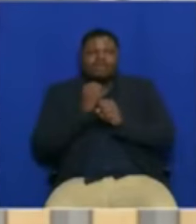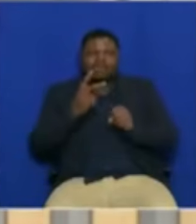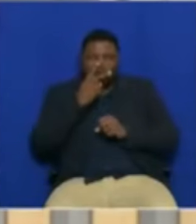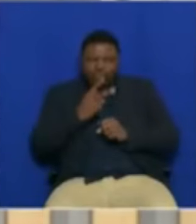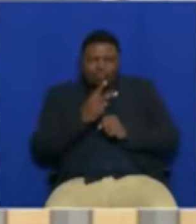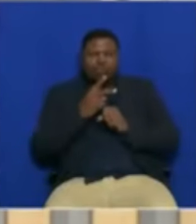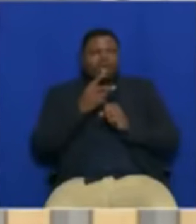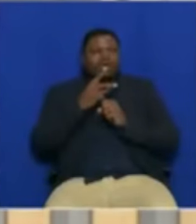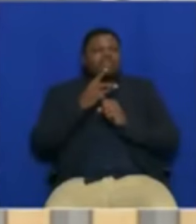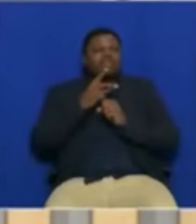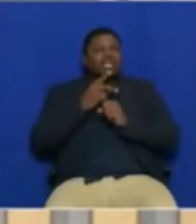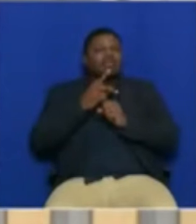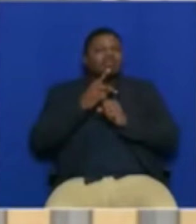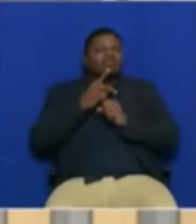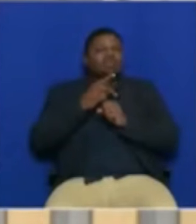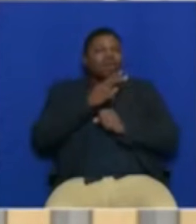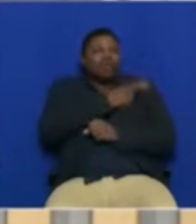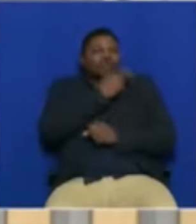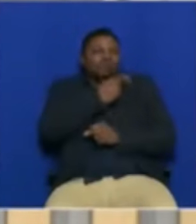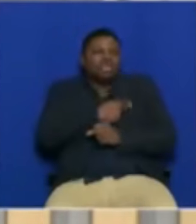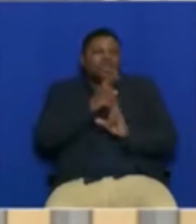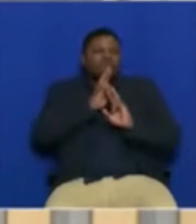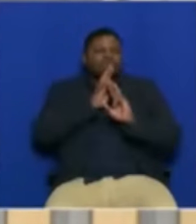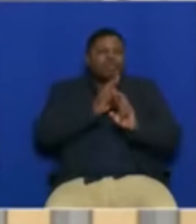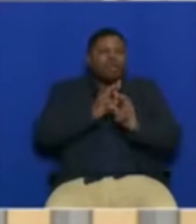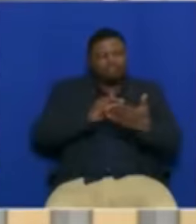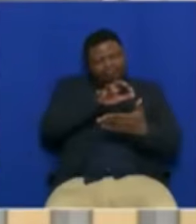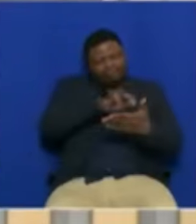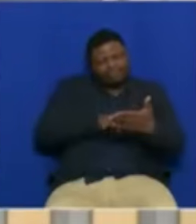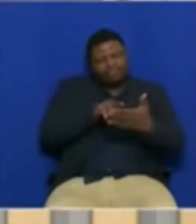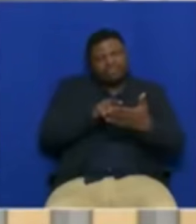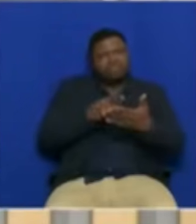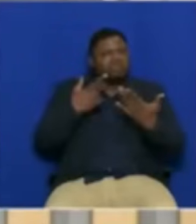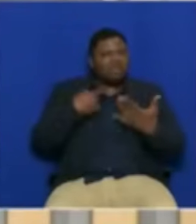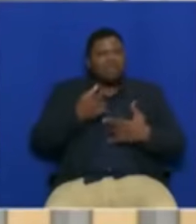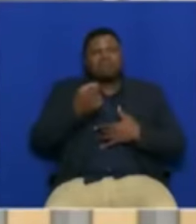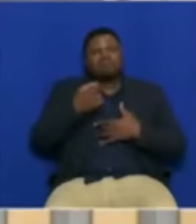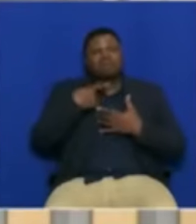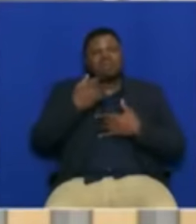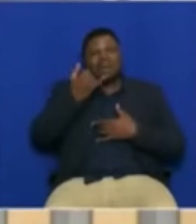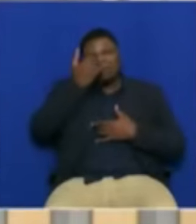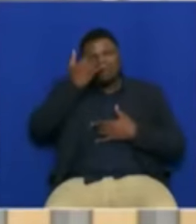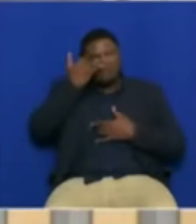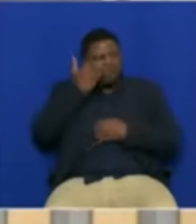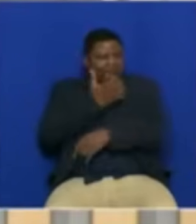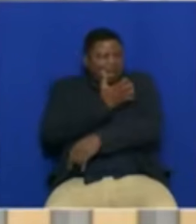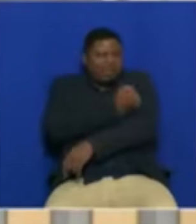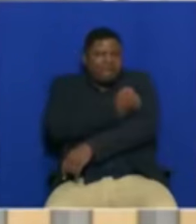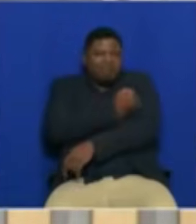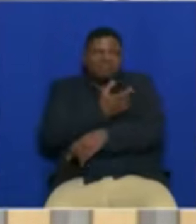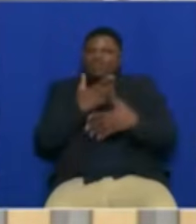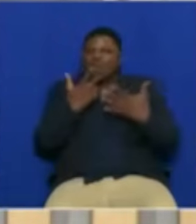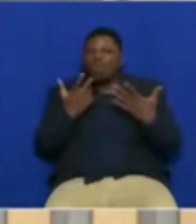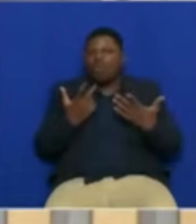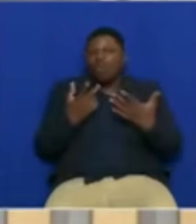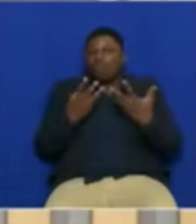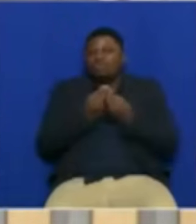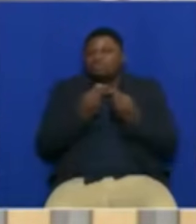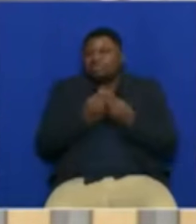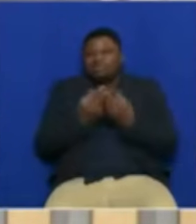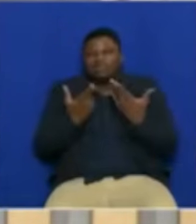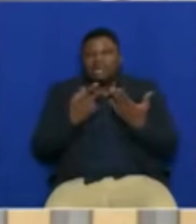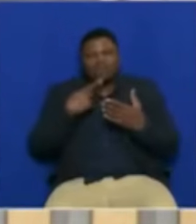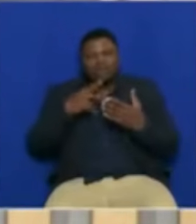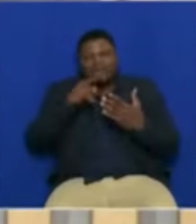docket, we first found that the affidavits have been tampered with. We found defeating the ends of justice. We went